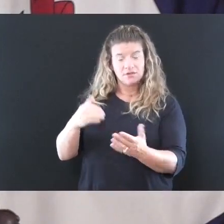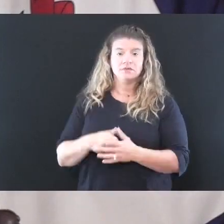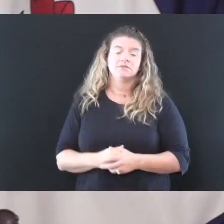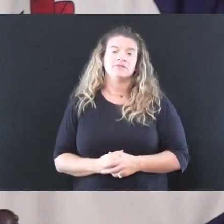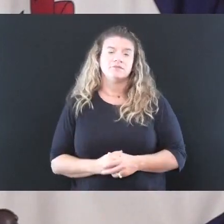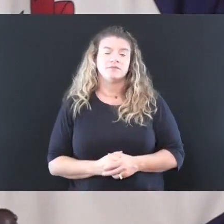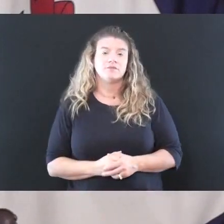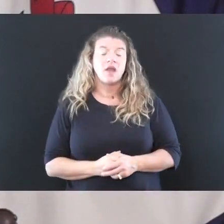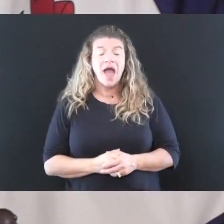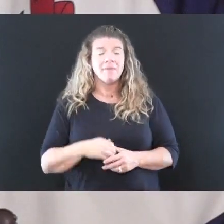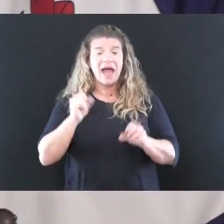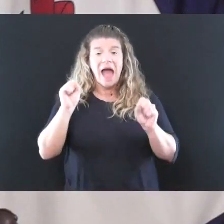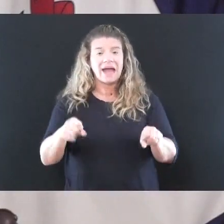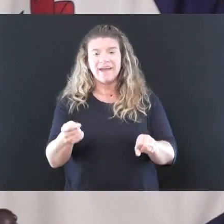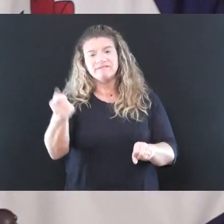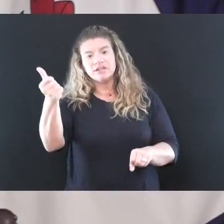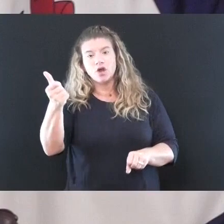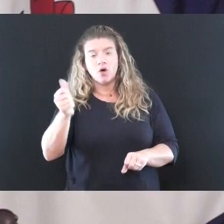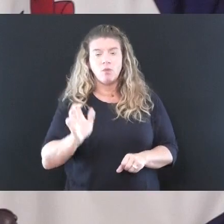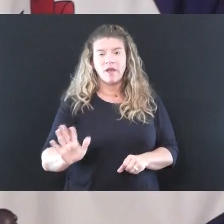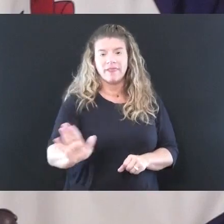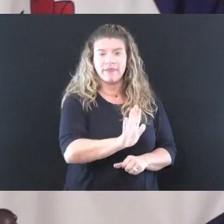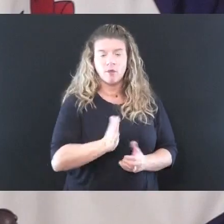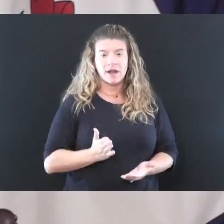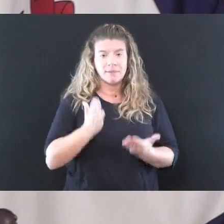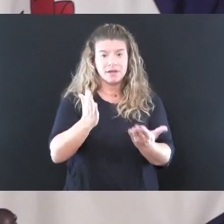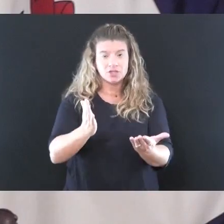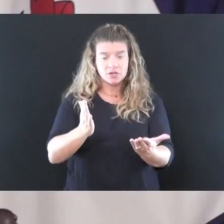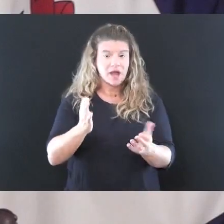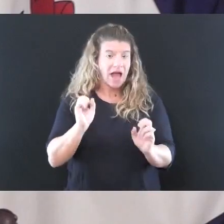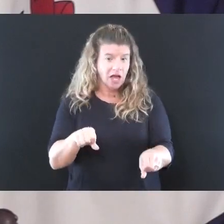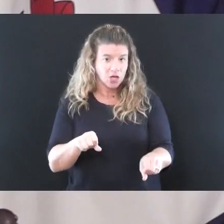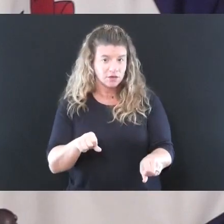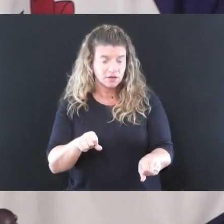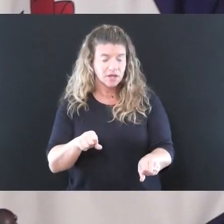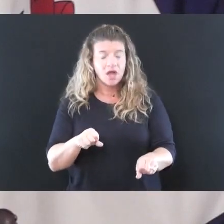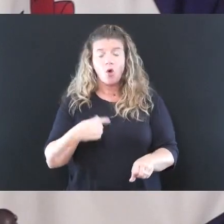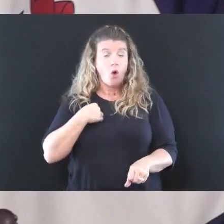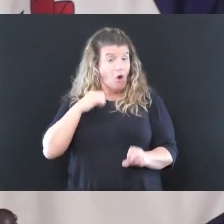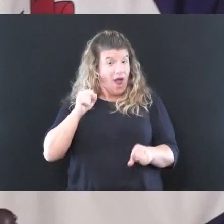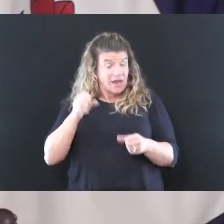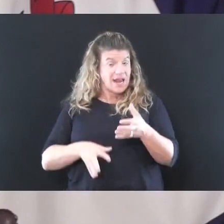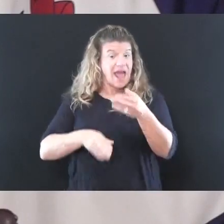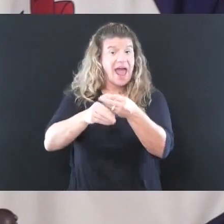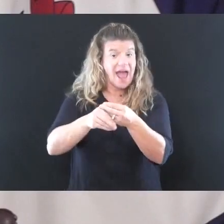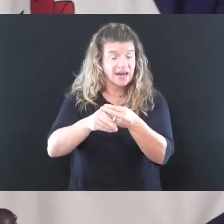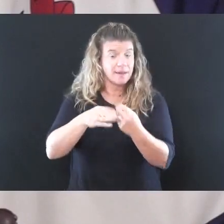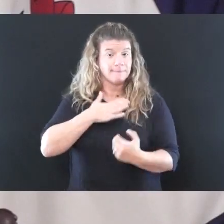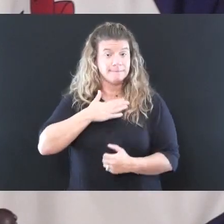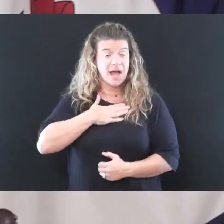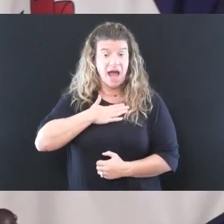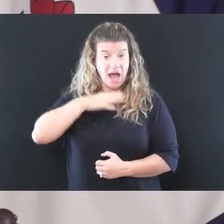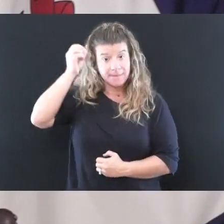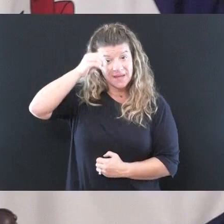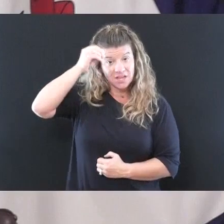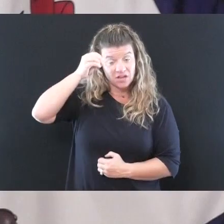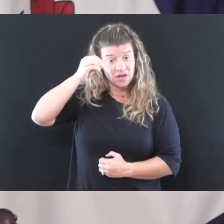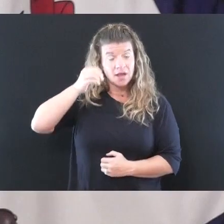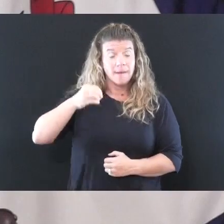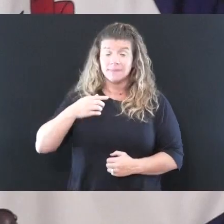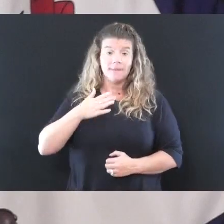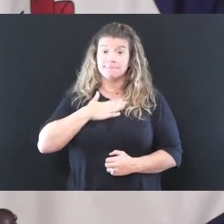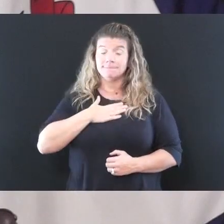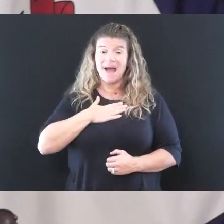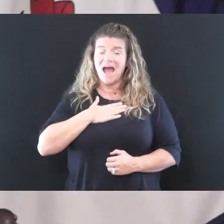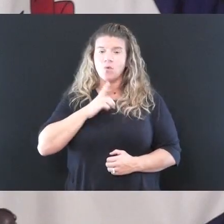have veto power and everything, to step in or at least add some input to it. But I really